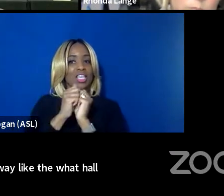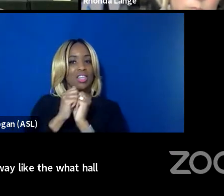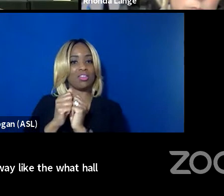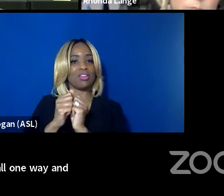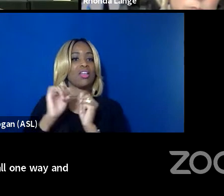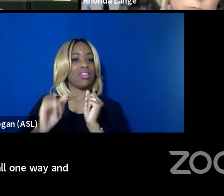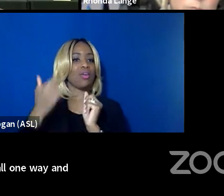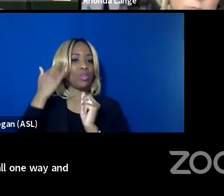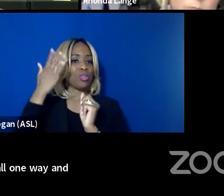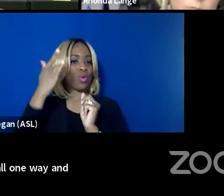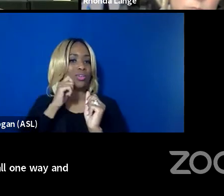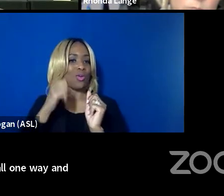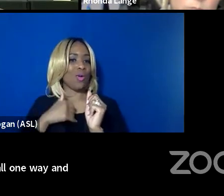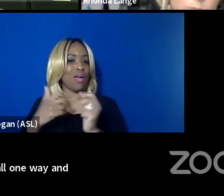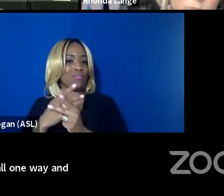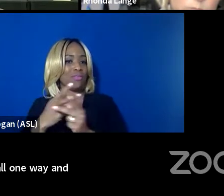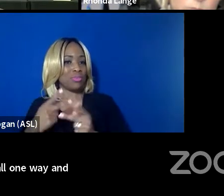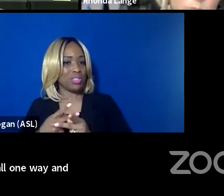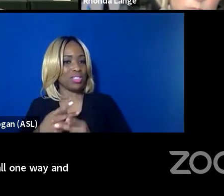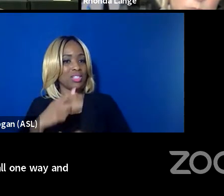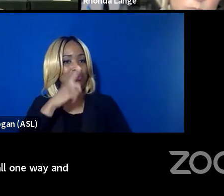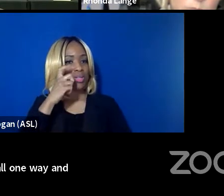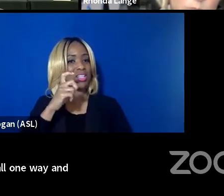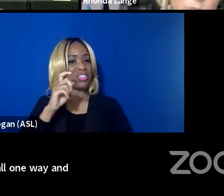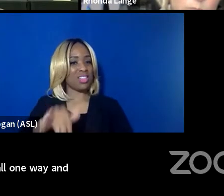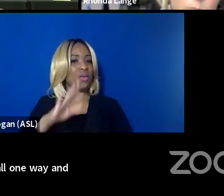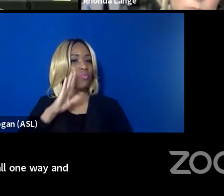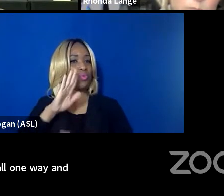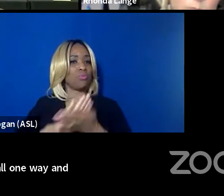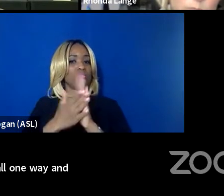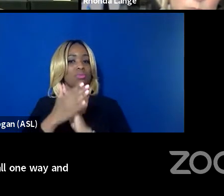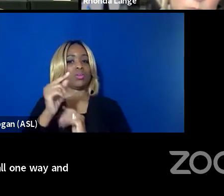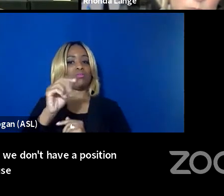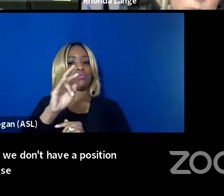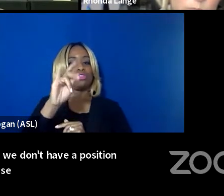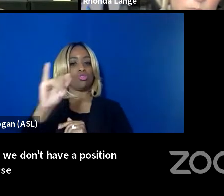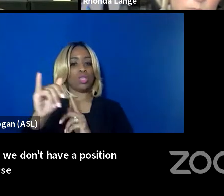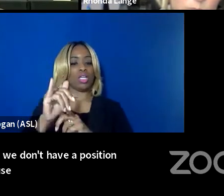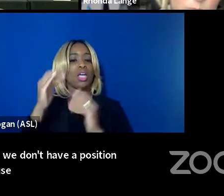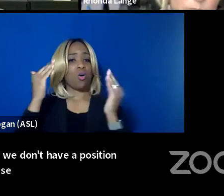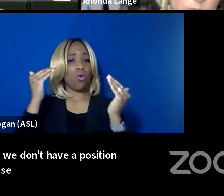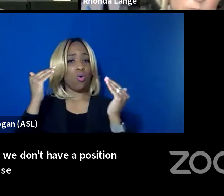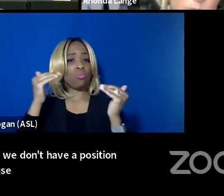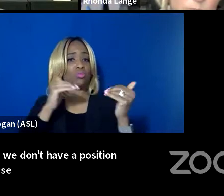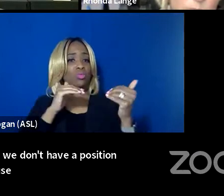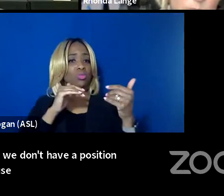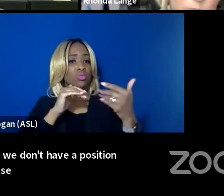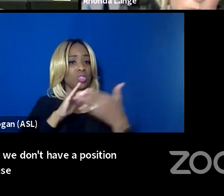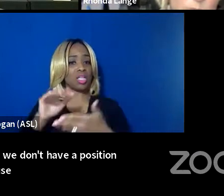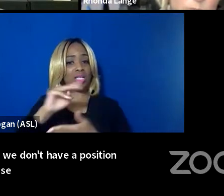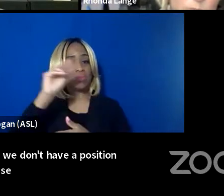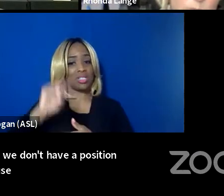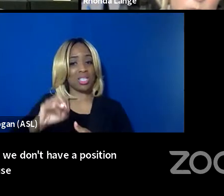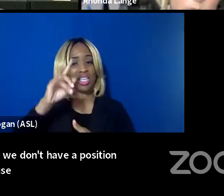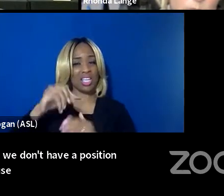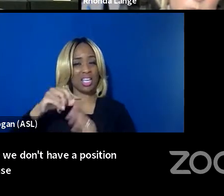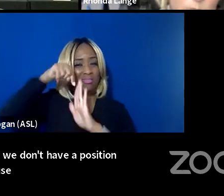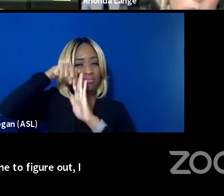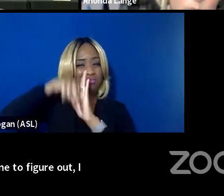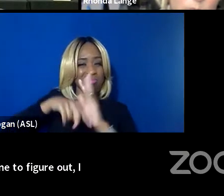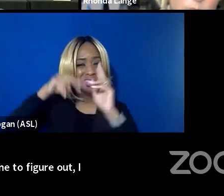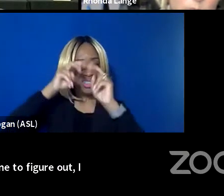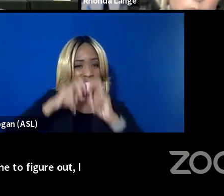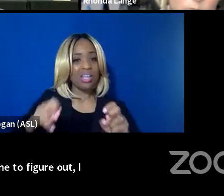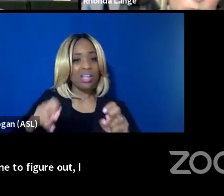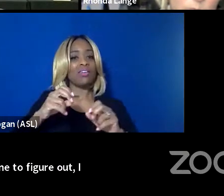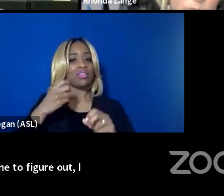that's why we don't have a position on this, because this is going to be a tricky one to figure out. I hope you study Muskegon County in detail and